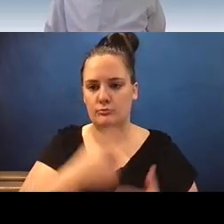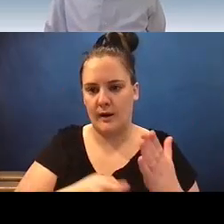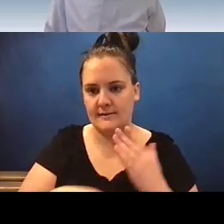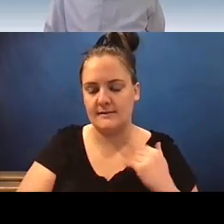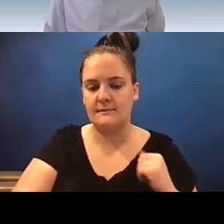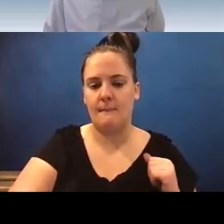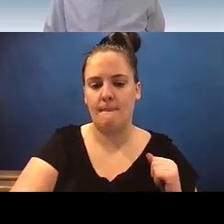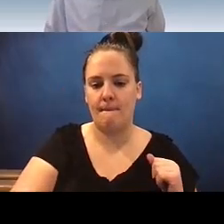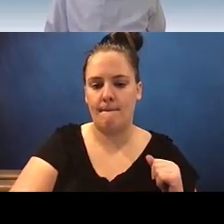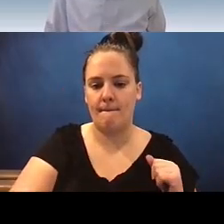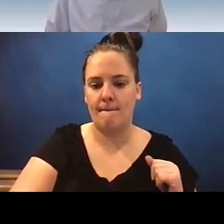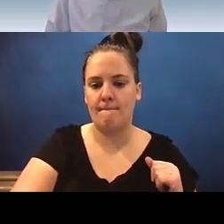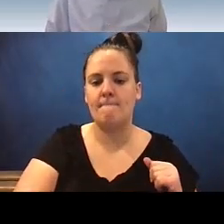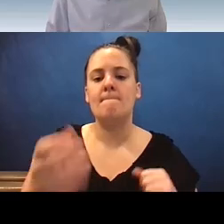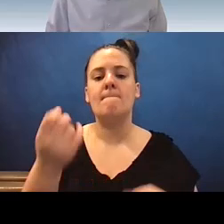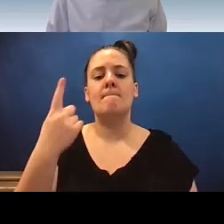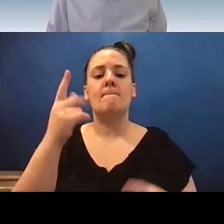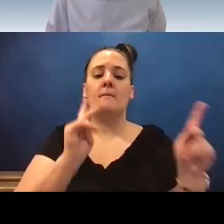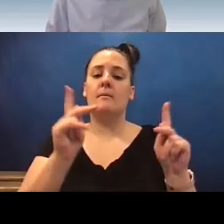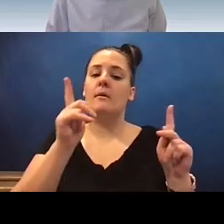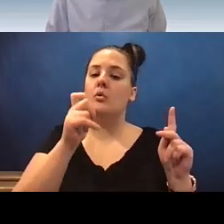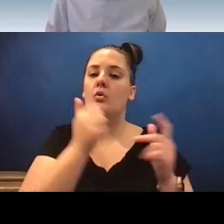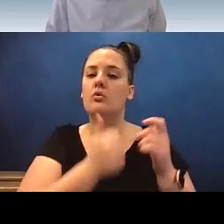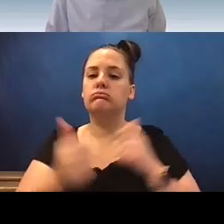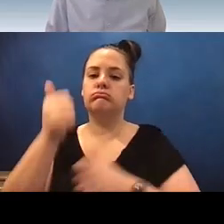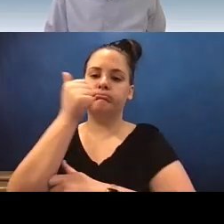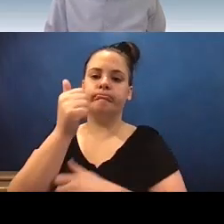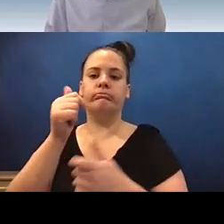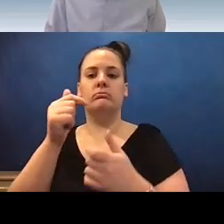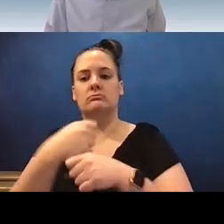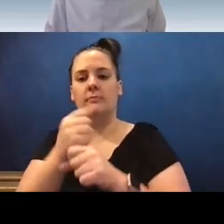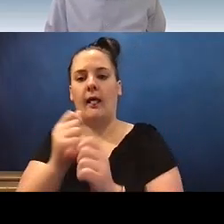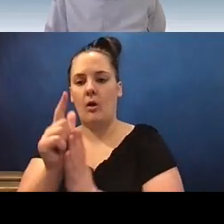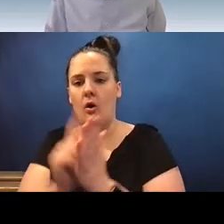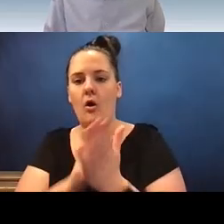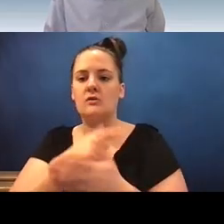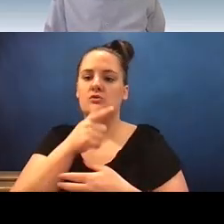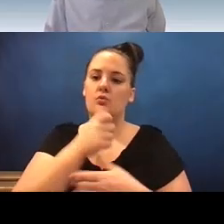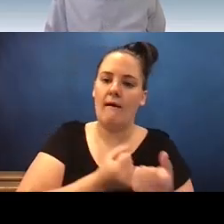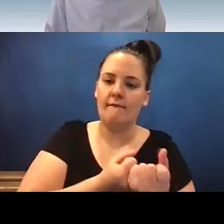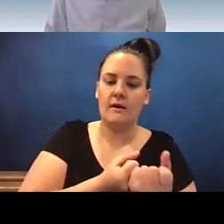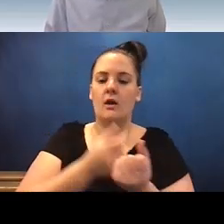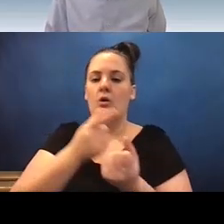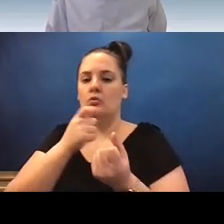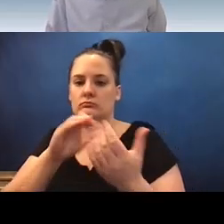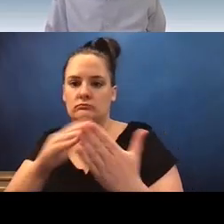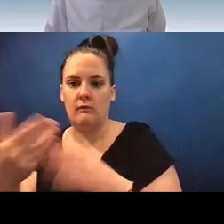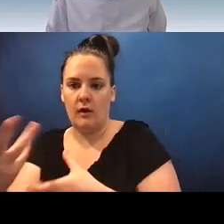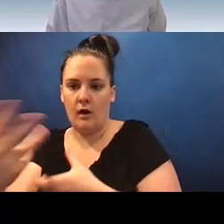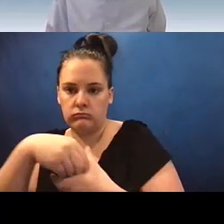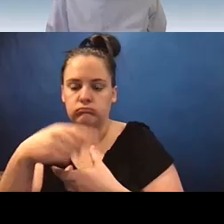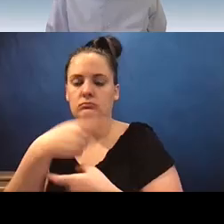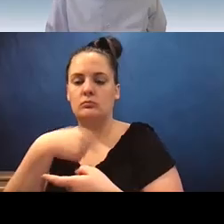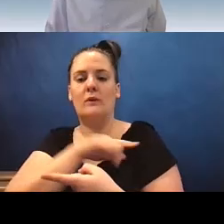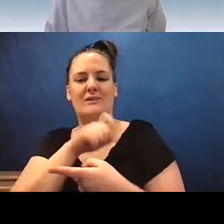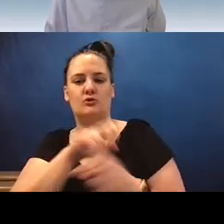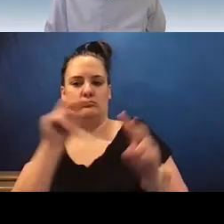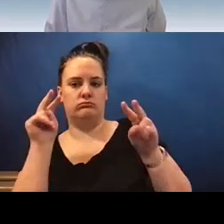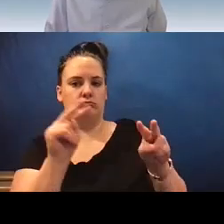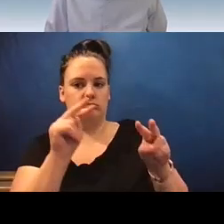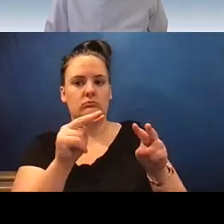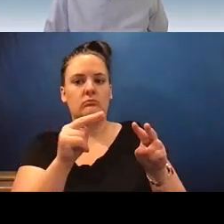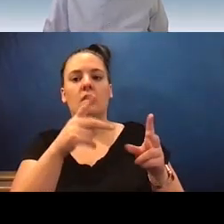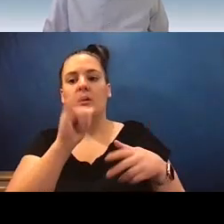associations, legislators, policymakers, insurance carriers, advocates, communities, and others to compare commercial prices